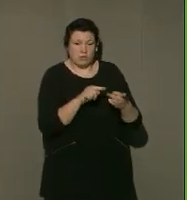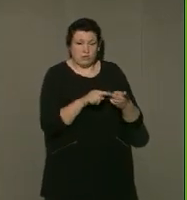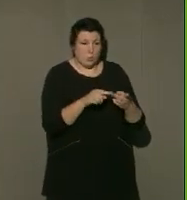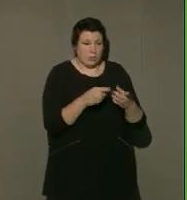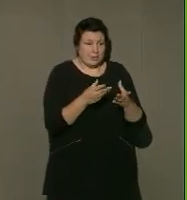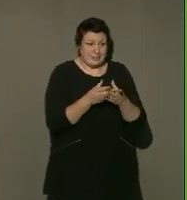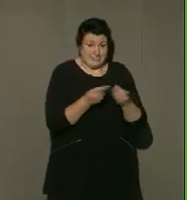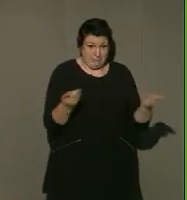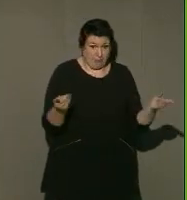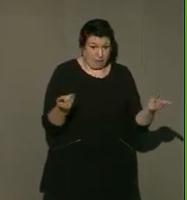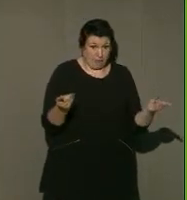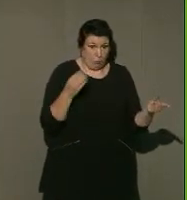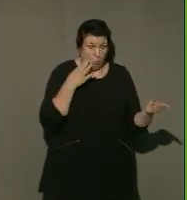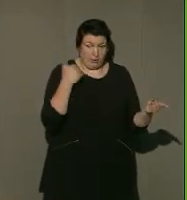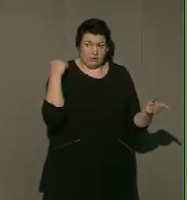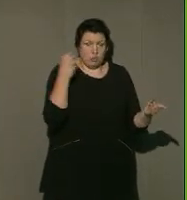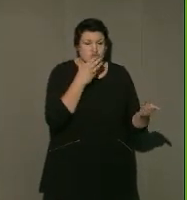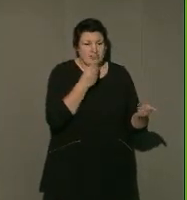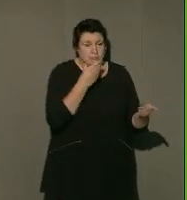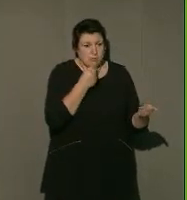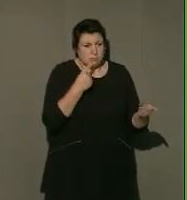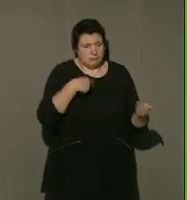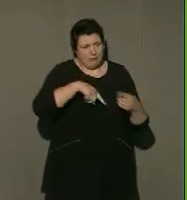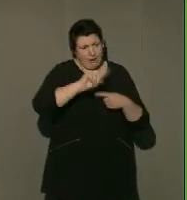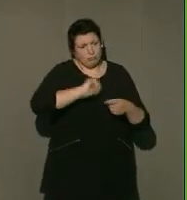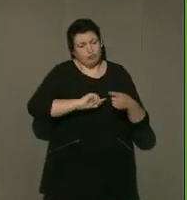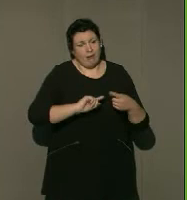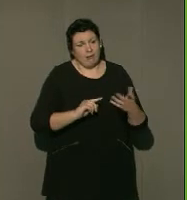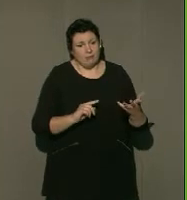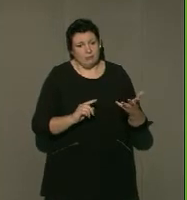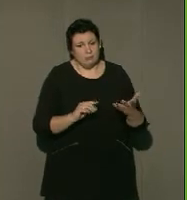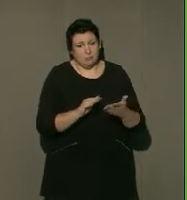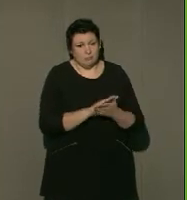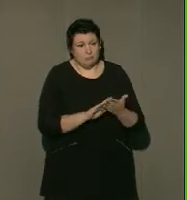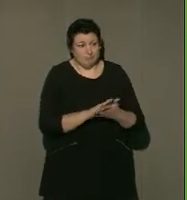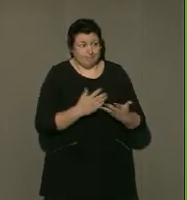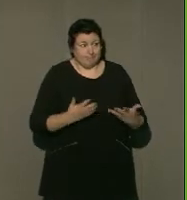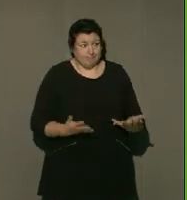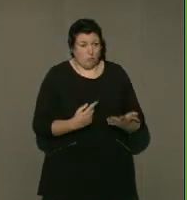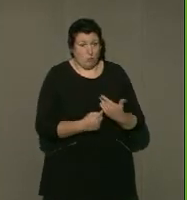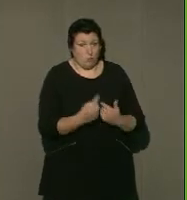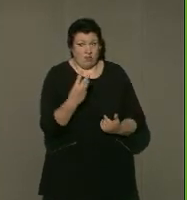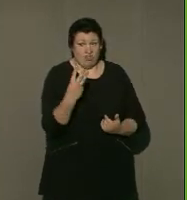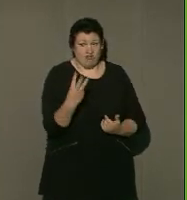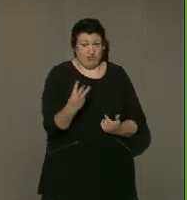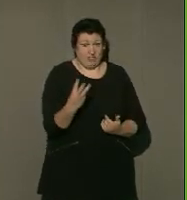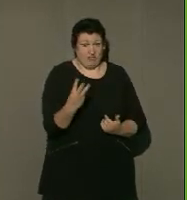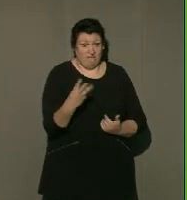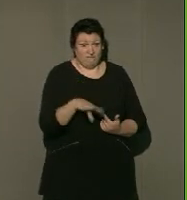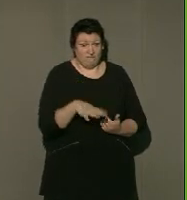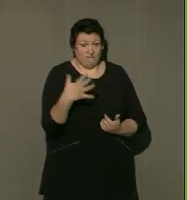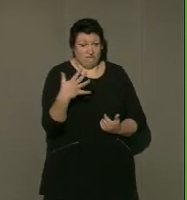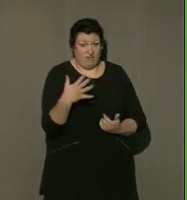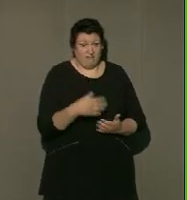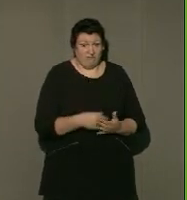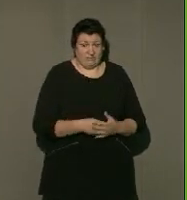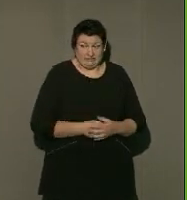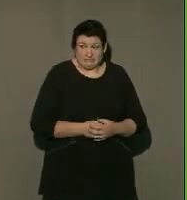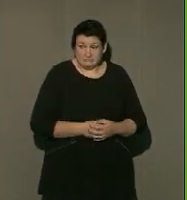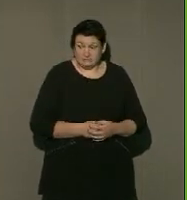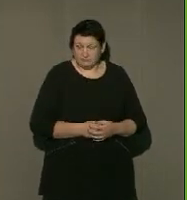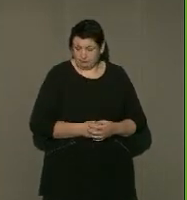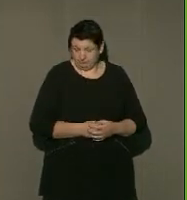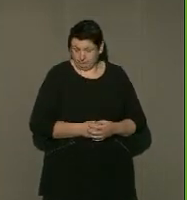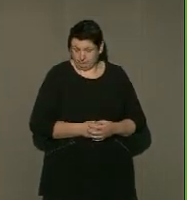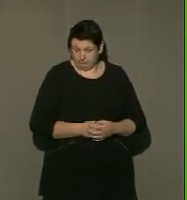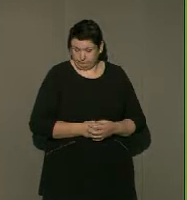from view at Christmas last year, leaving us with our 3 out of 5. What